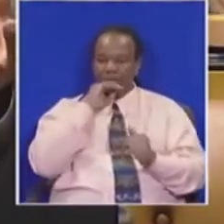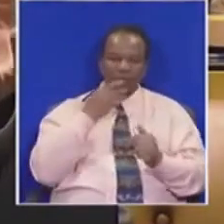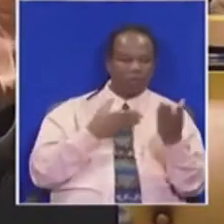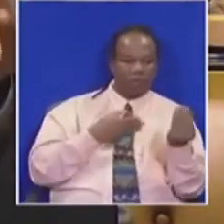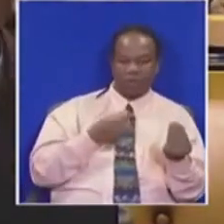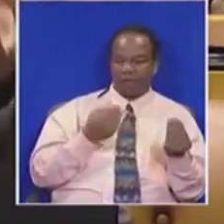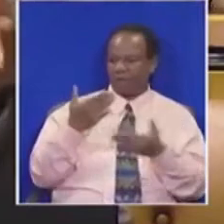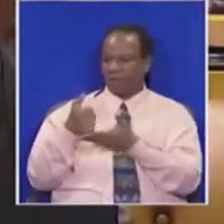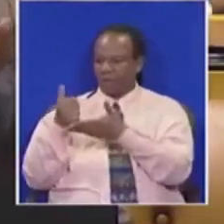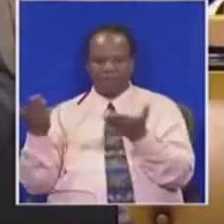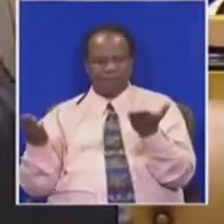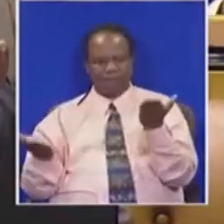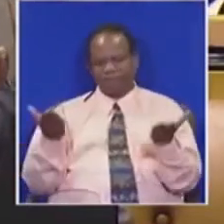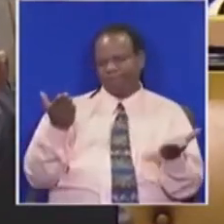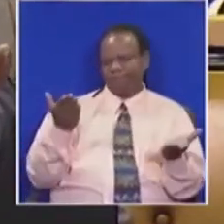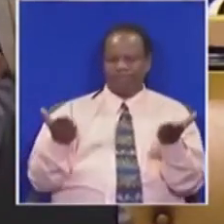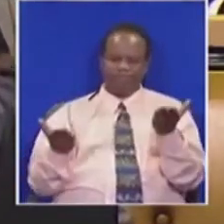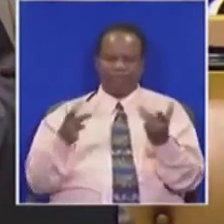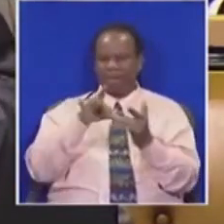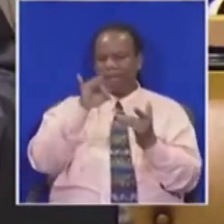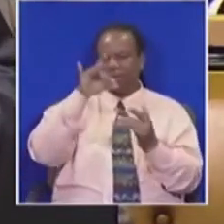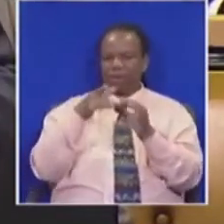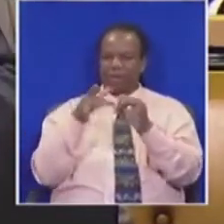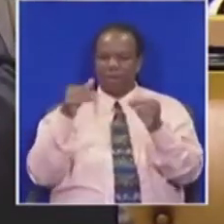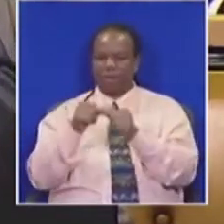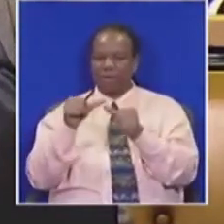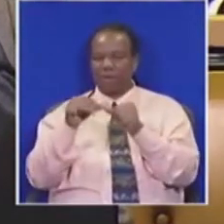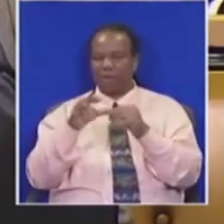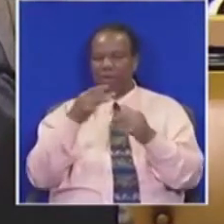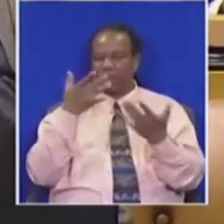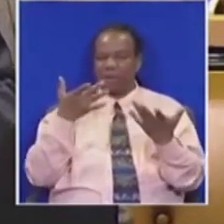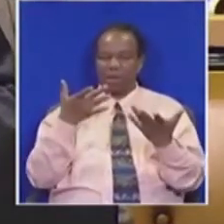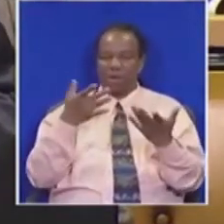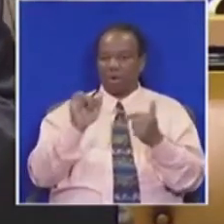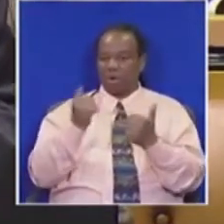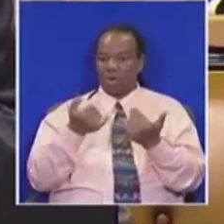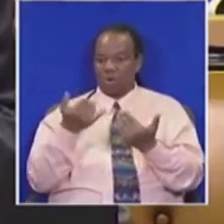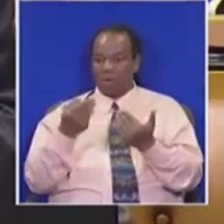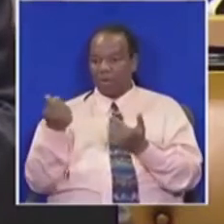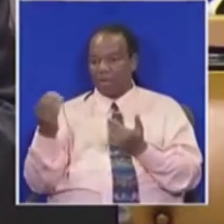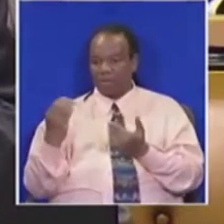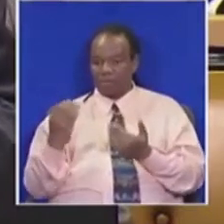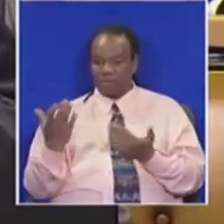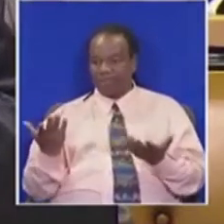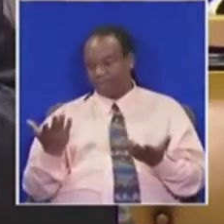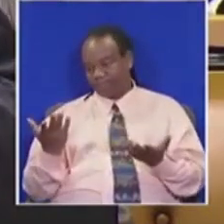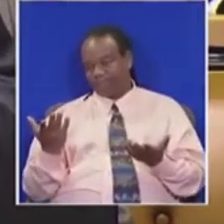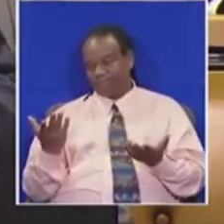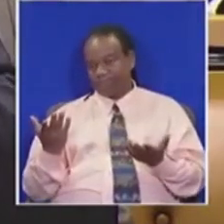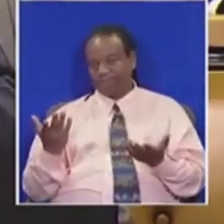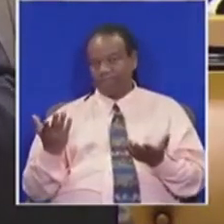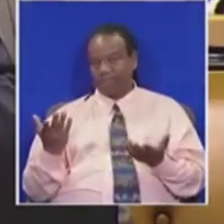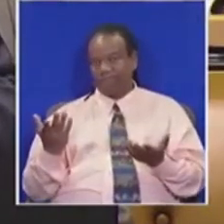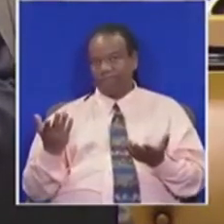up which is the better option for you and which gives you a better return, but not only a better return,